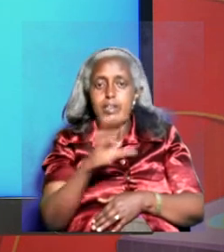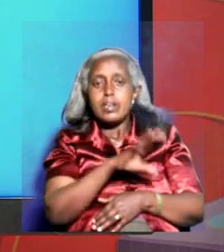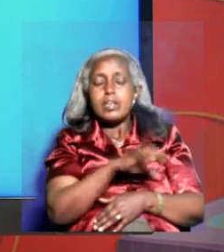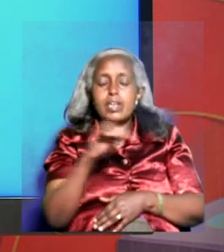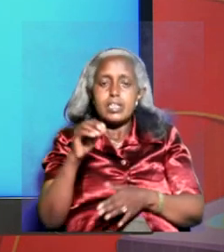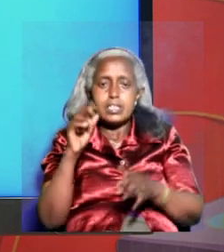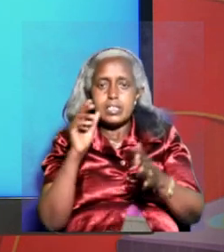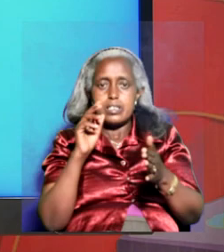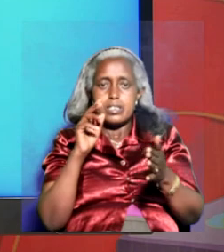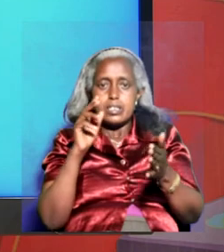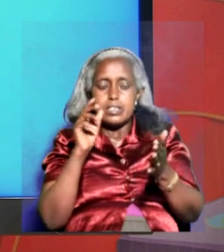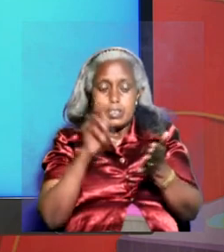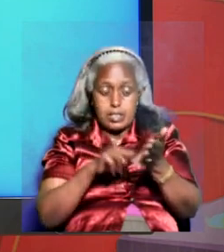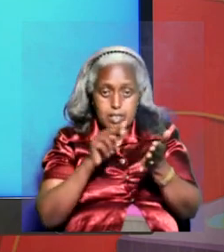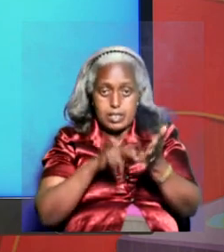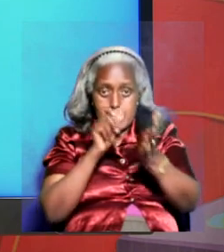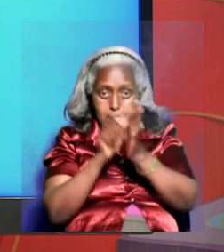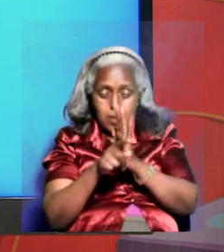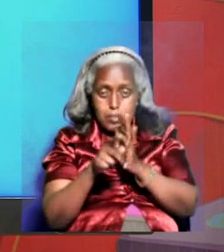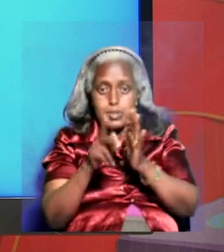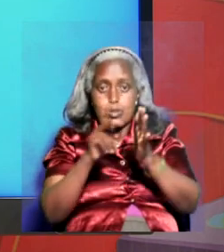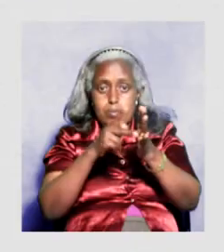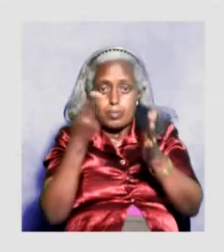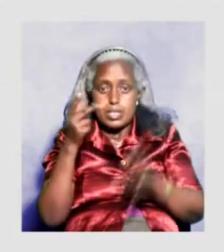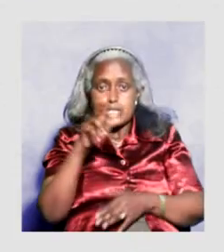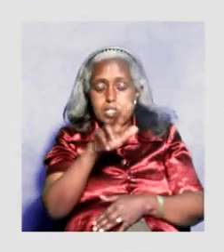and read examples on page